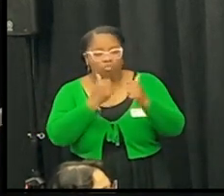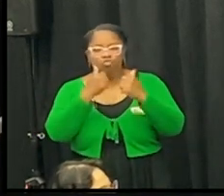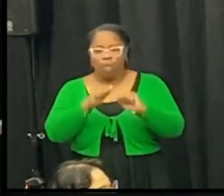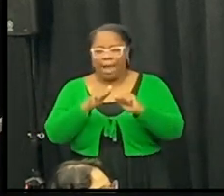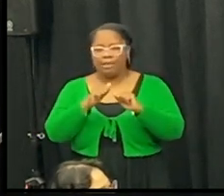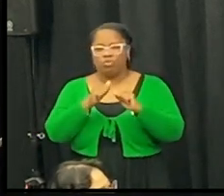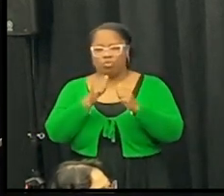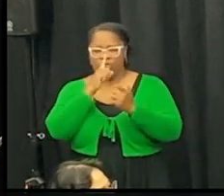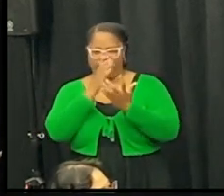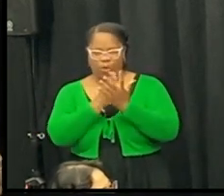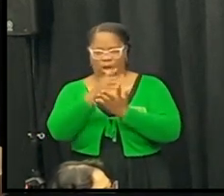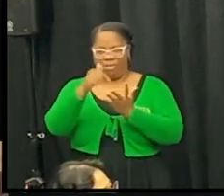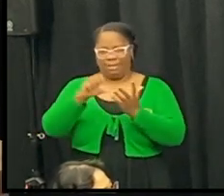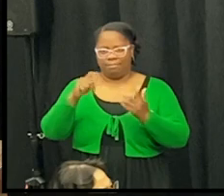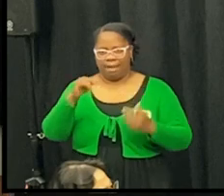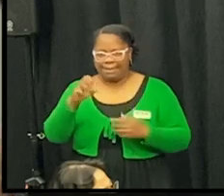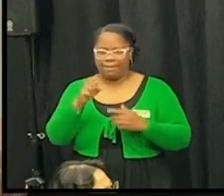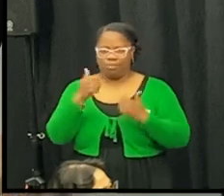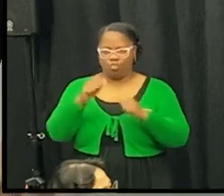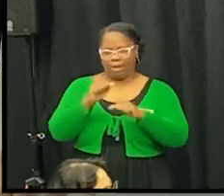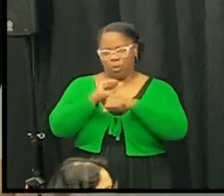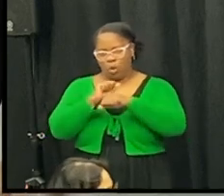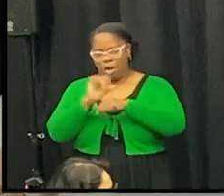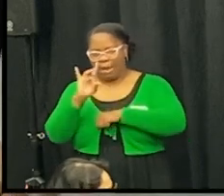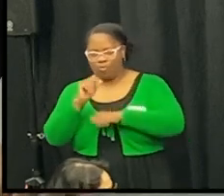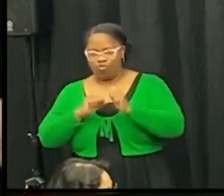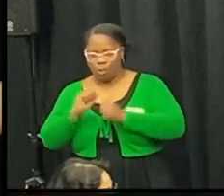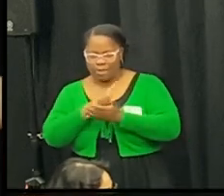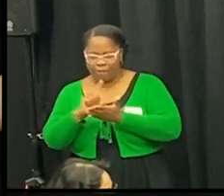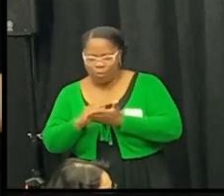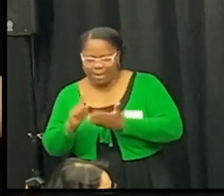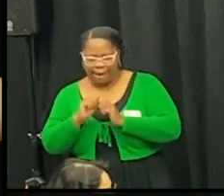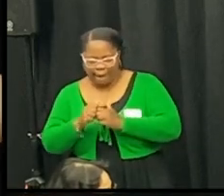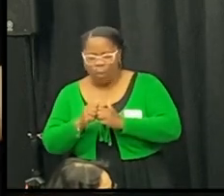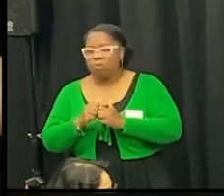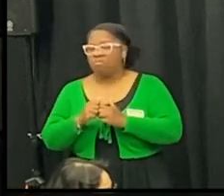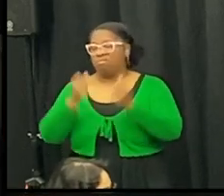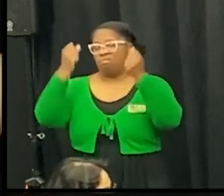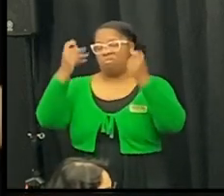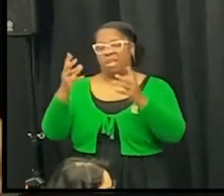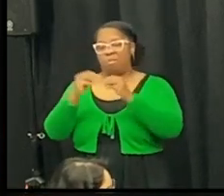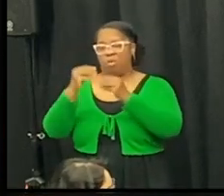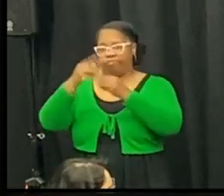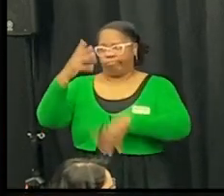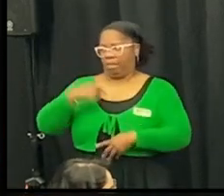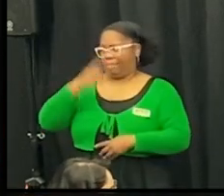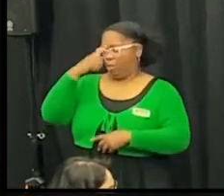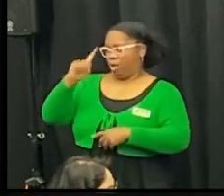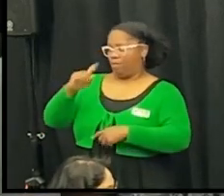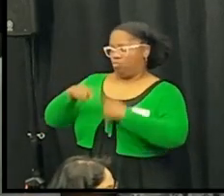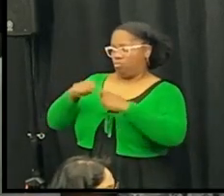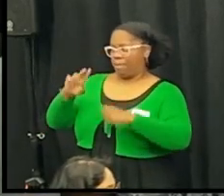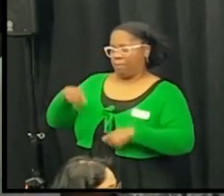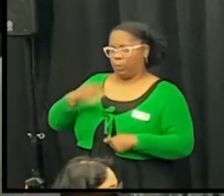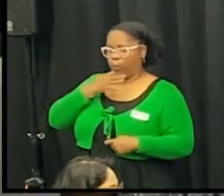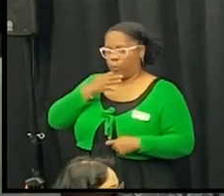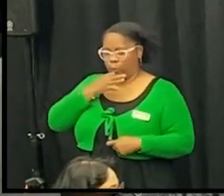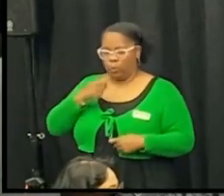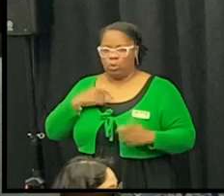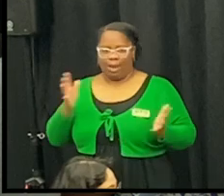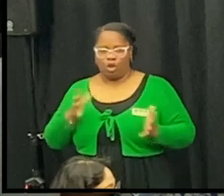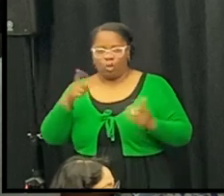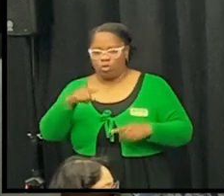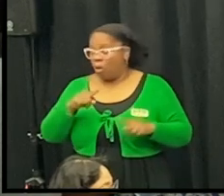are the people I can talk to about that? There are many more, and I'll encourage you to visit the website. I think we have to wrap up soon, so I'll encourage you to